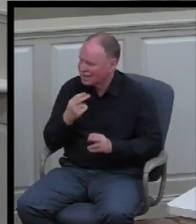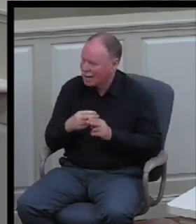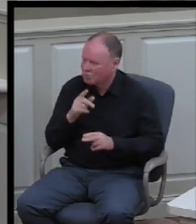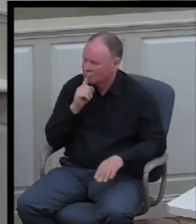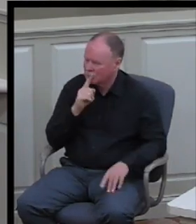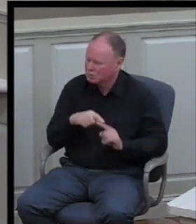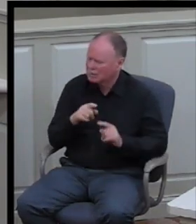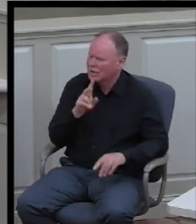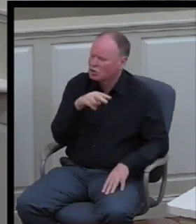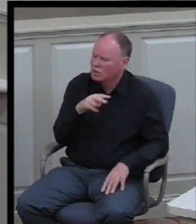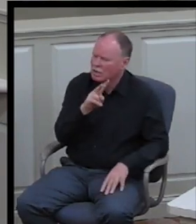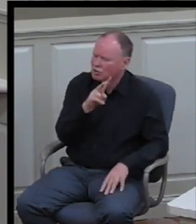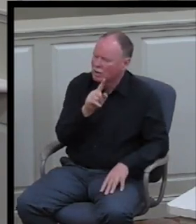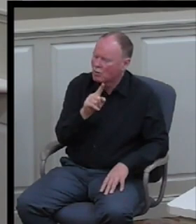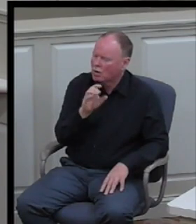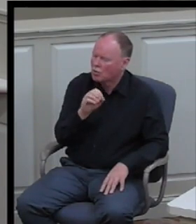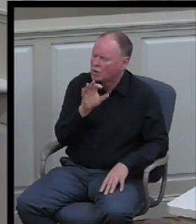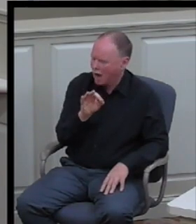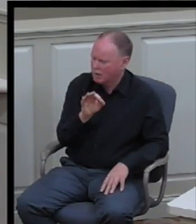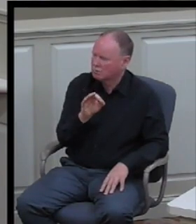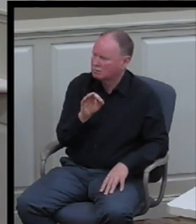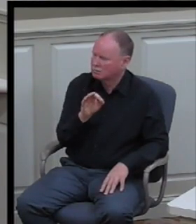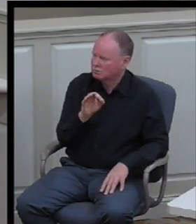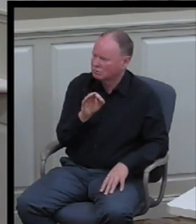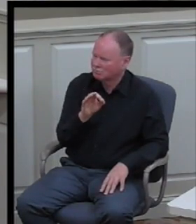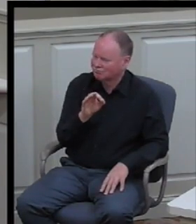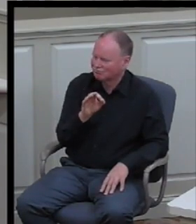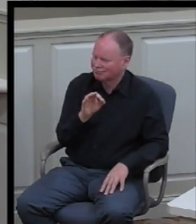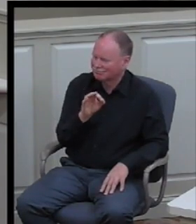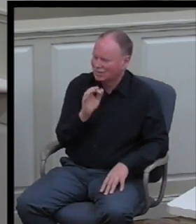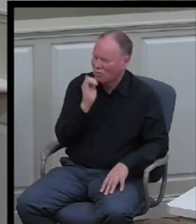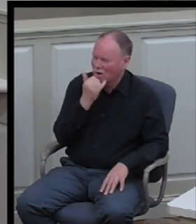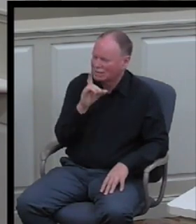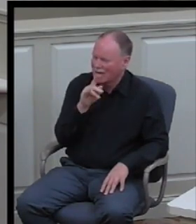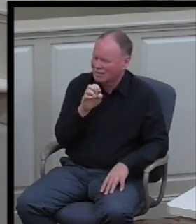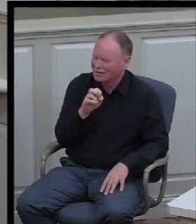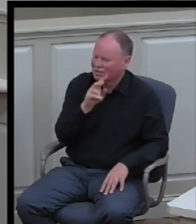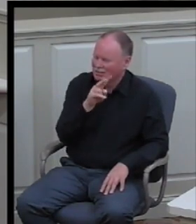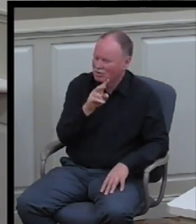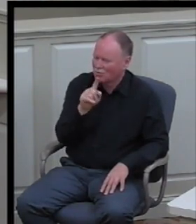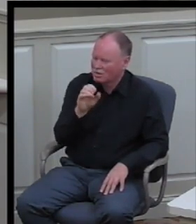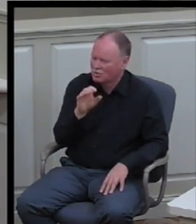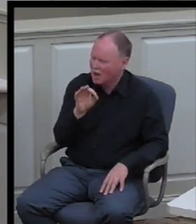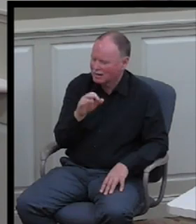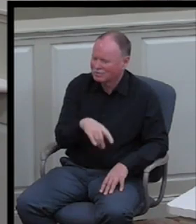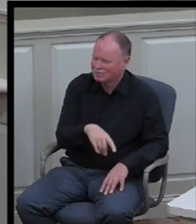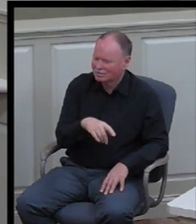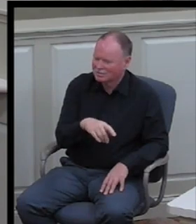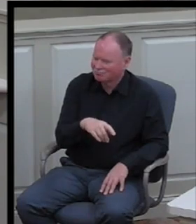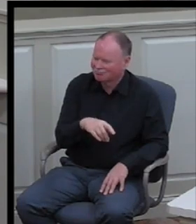22nd, 2109. That's, Who said might want that? to change that. That's it.